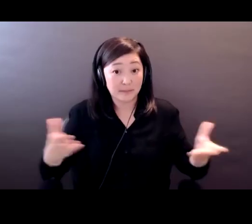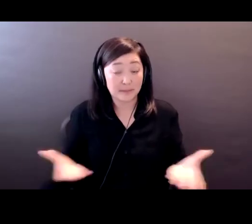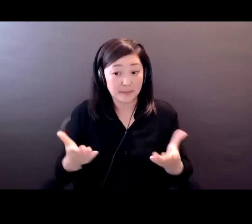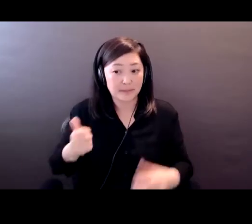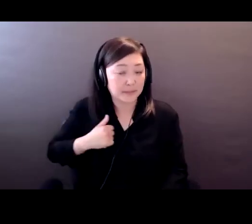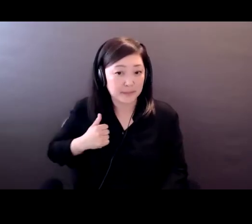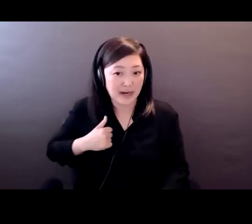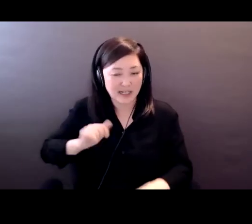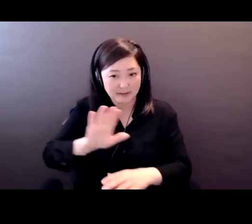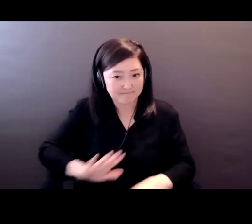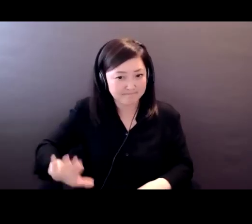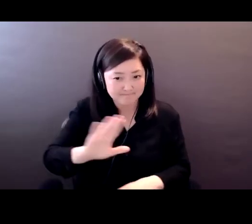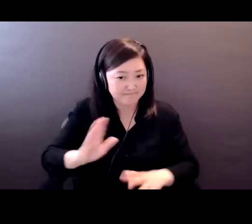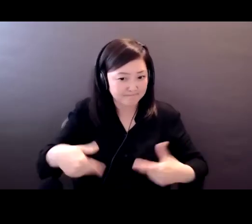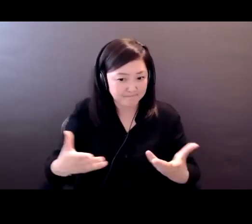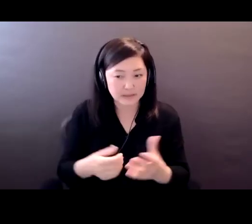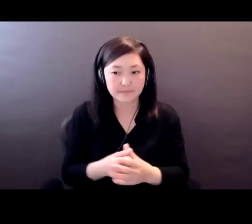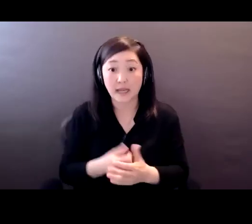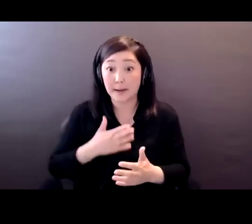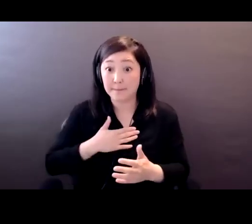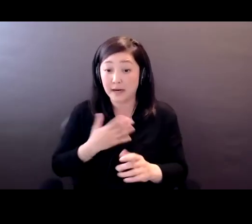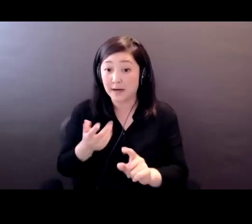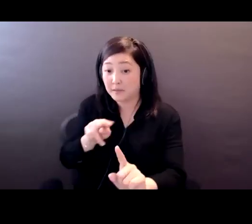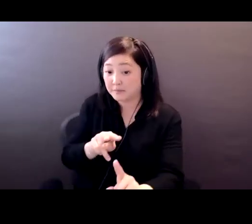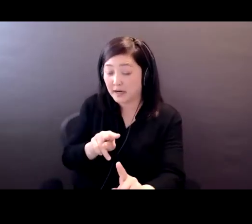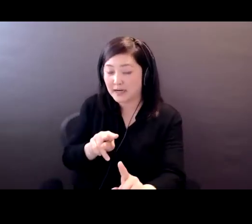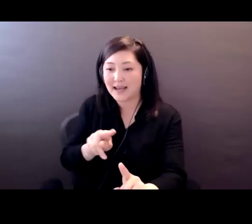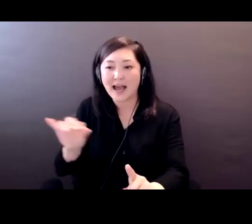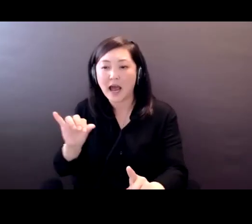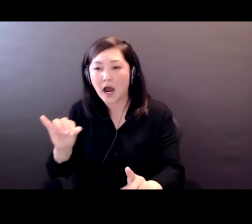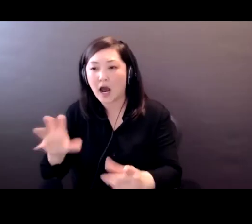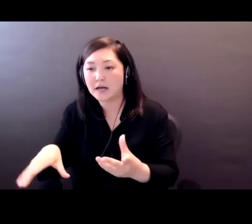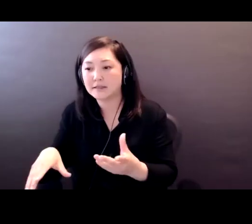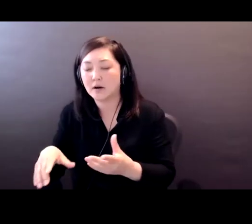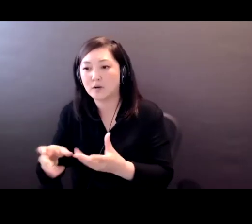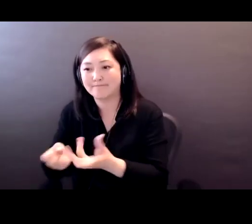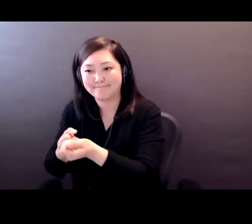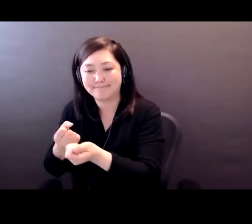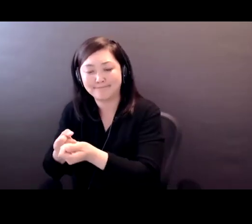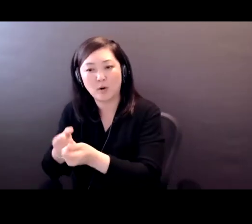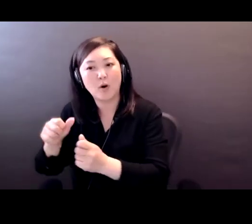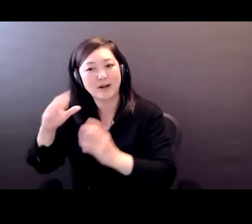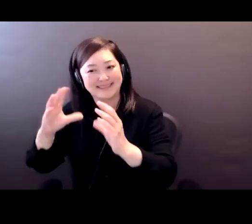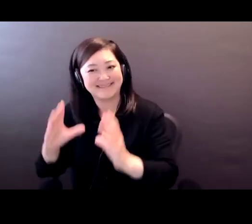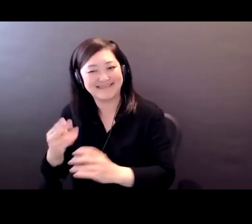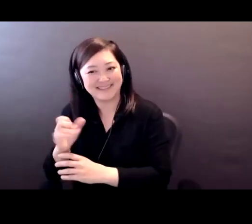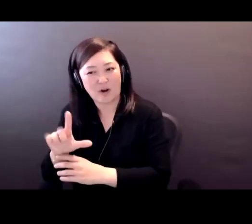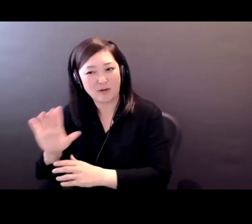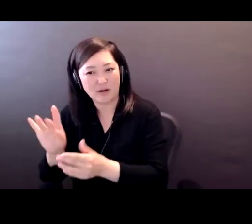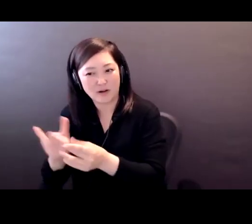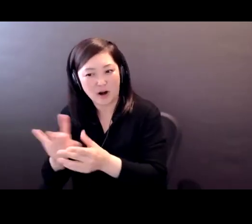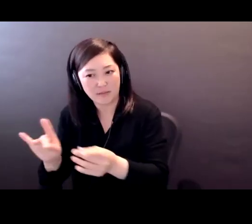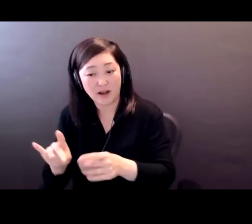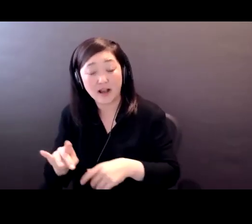context, and in my view, and to echo what Professor Hall was saying, is I think it shows not only is Canada late to